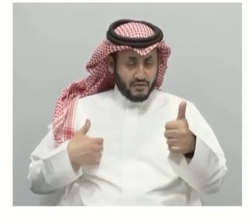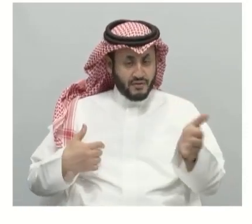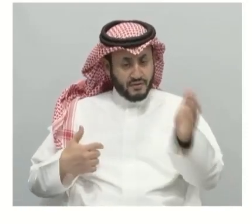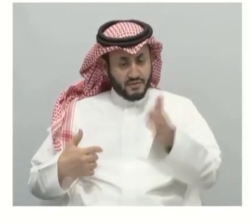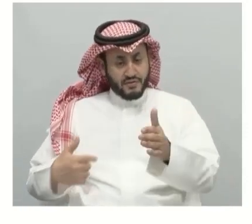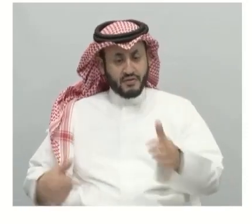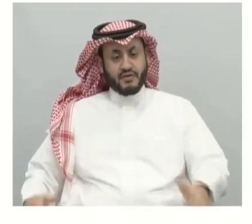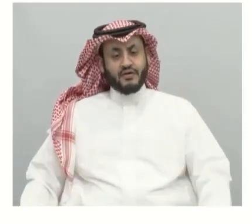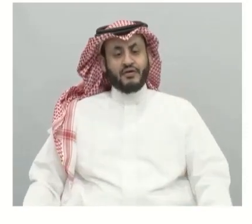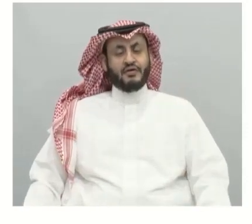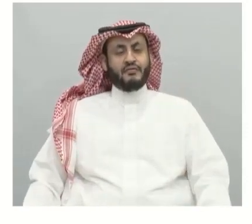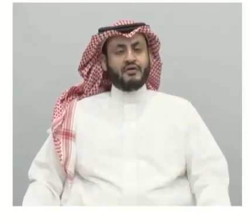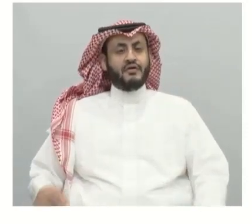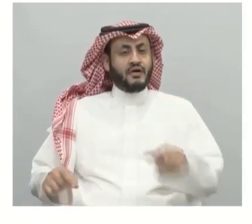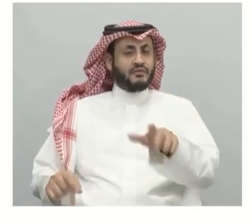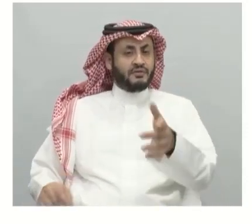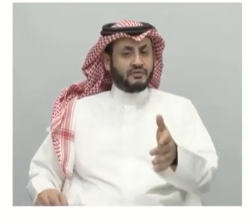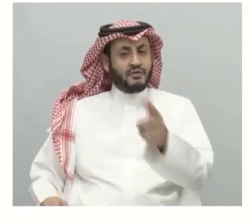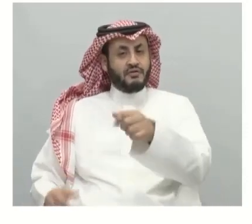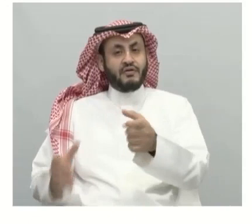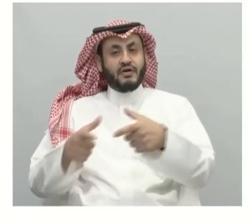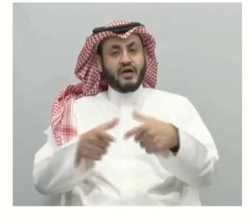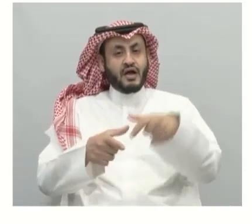listen. Okay, I'll leave you now with the audio.